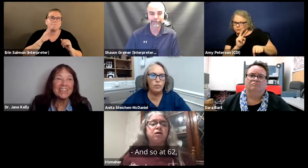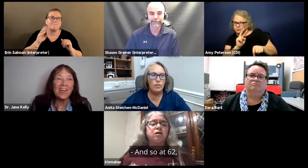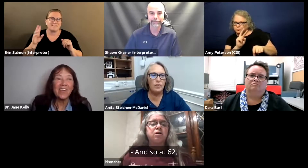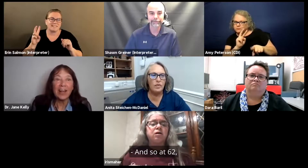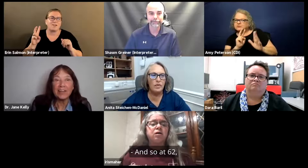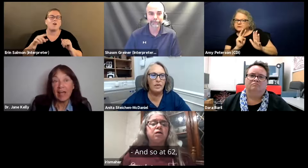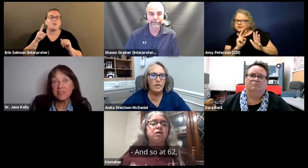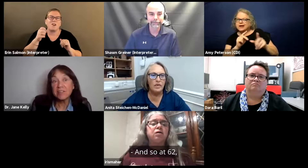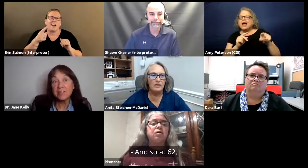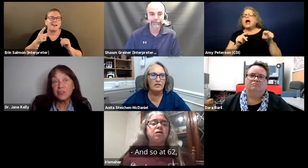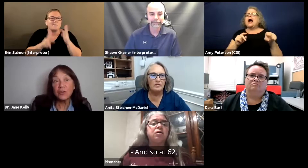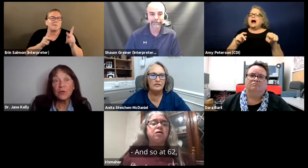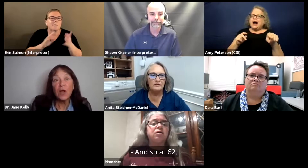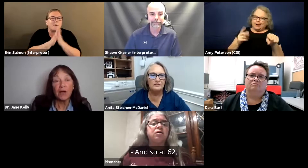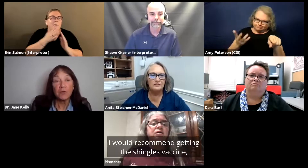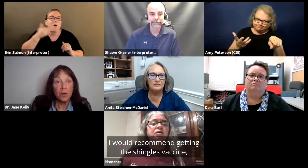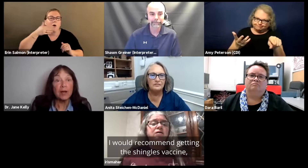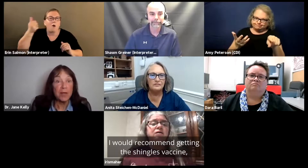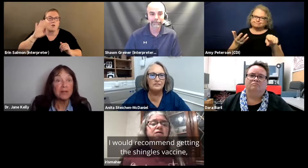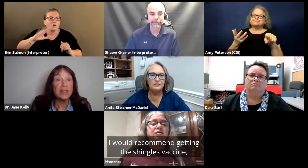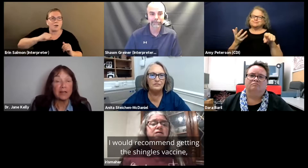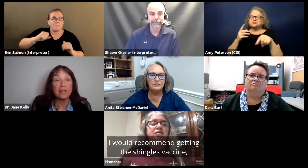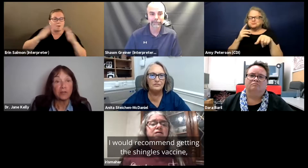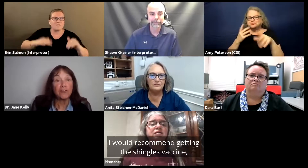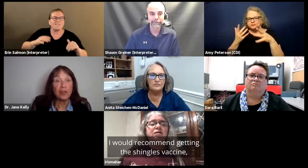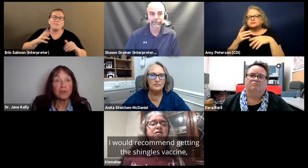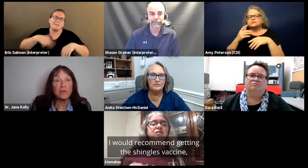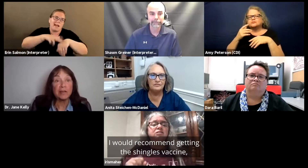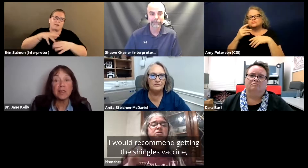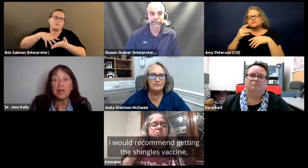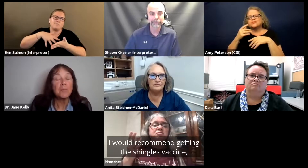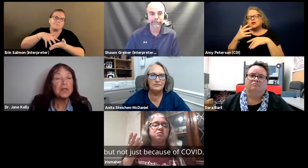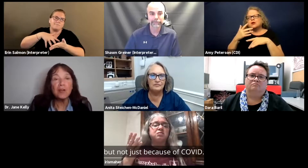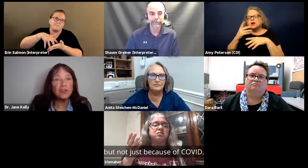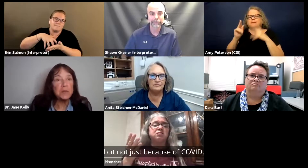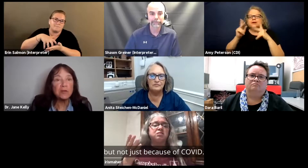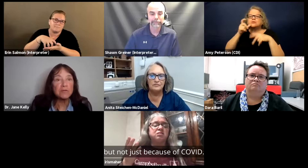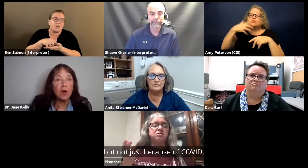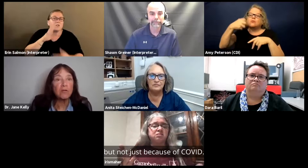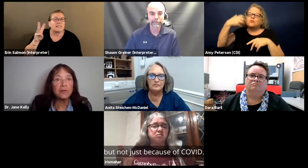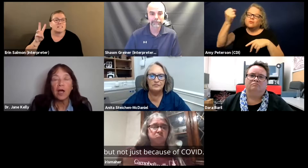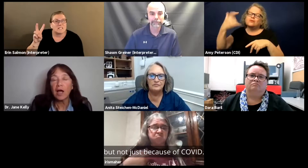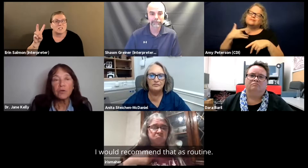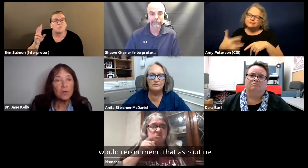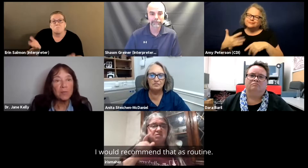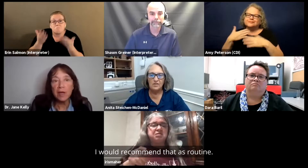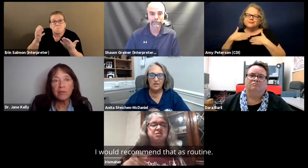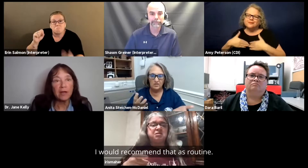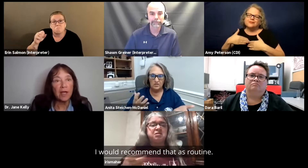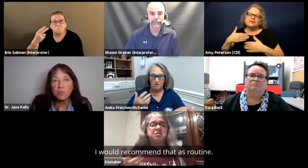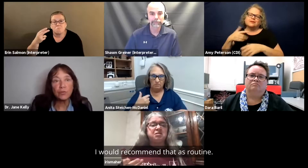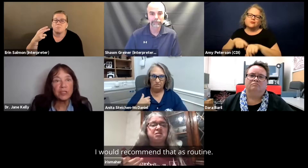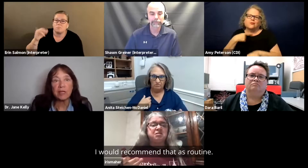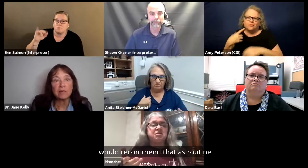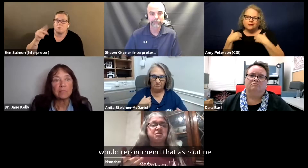And so at 62, I would recommend getting the shingles vaccine, but not just because of COVID. I would recommend